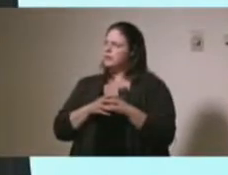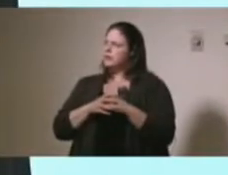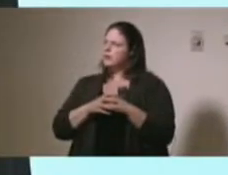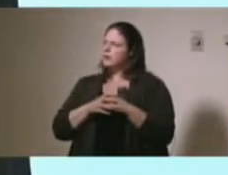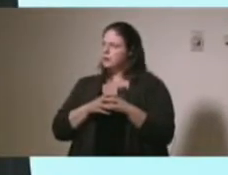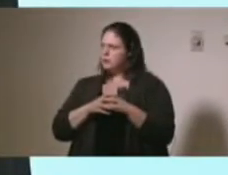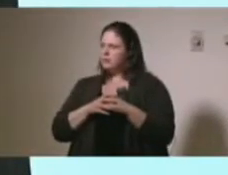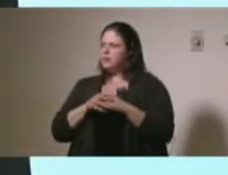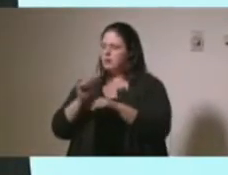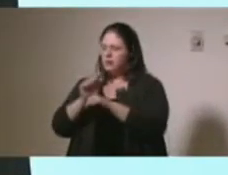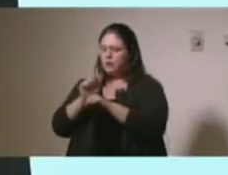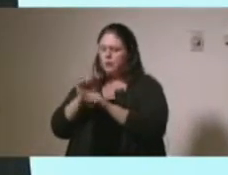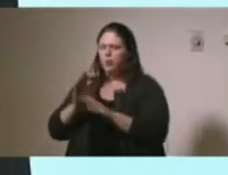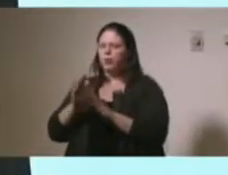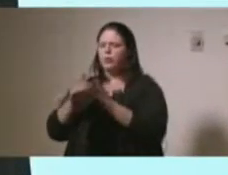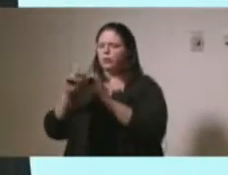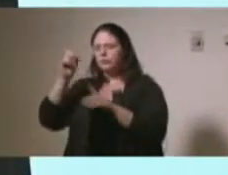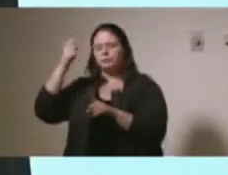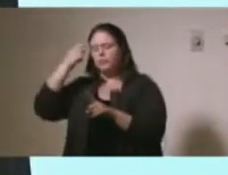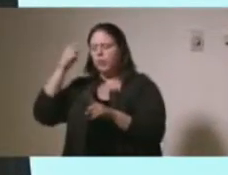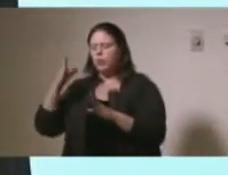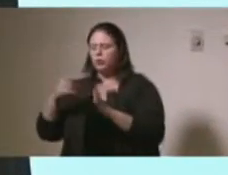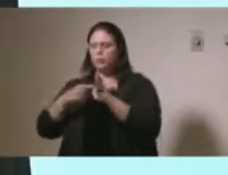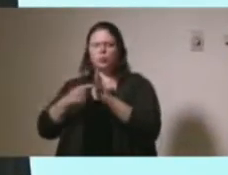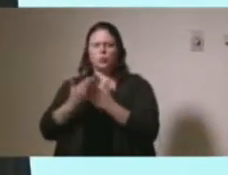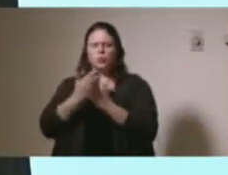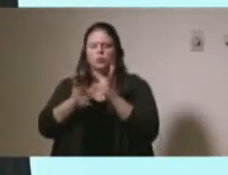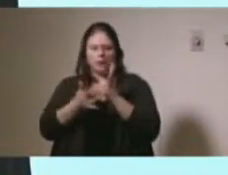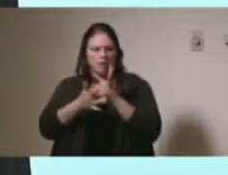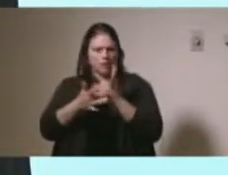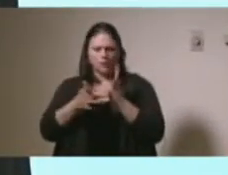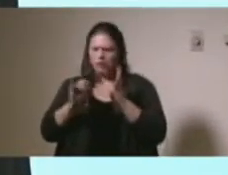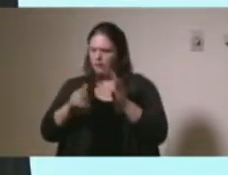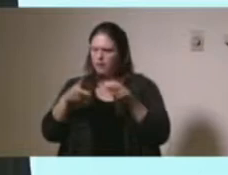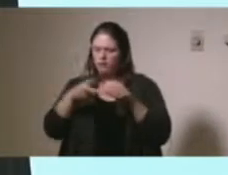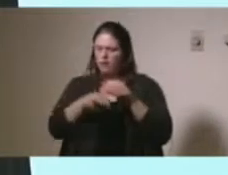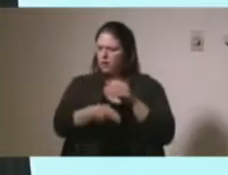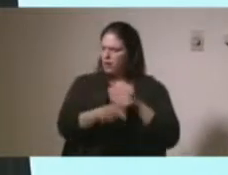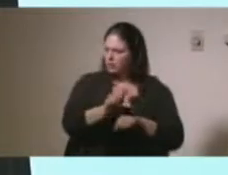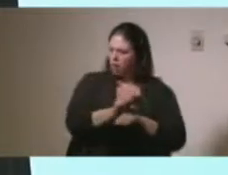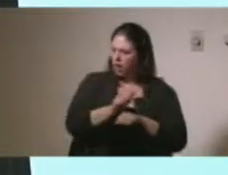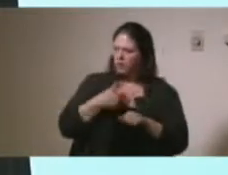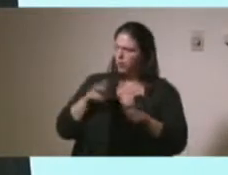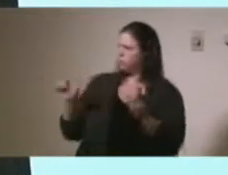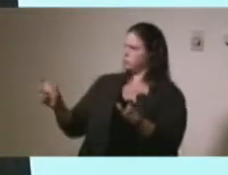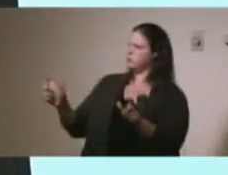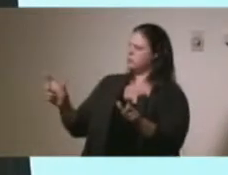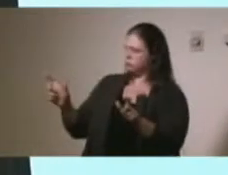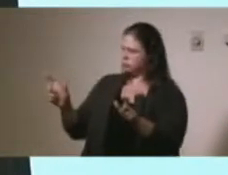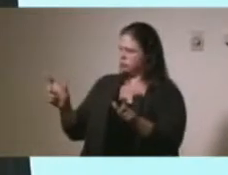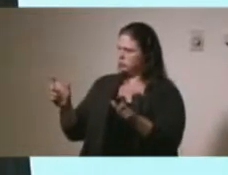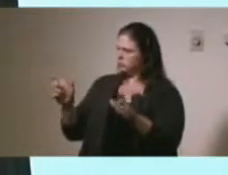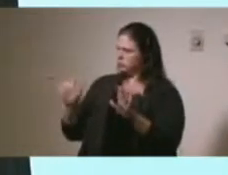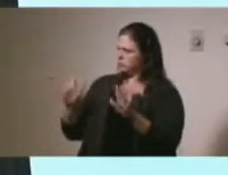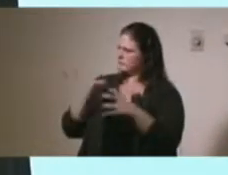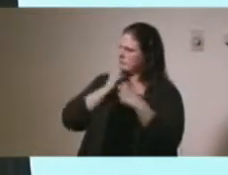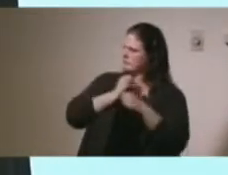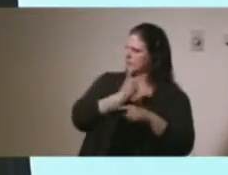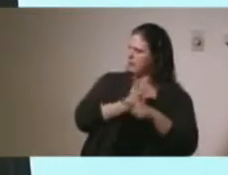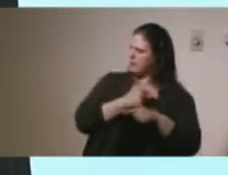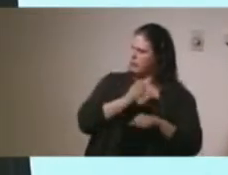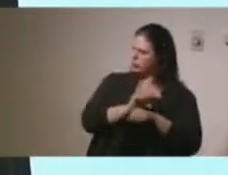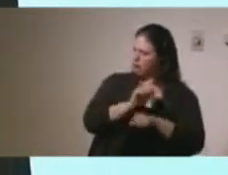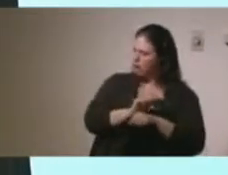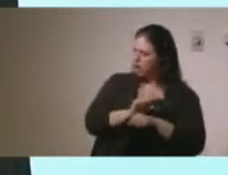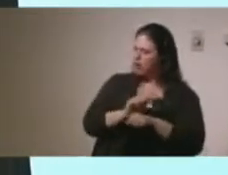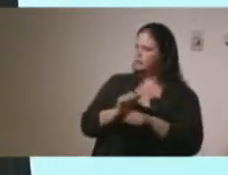technology that's eliminating jobs. So we're fighting to keep our jobs and to face the negative impacts of